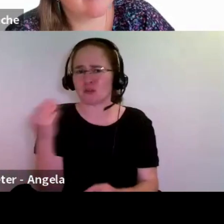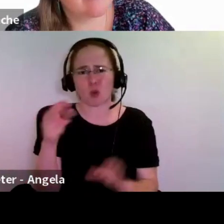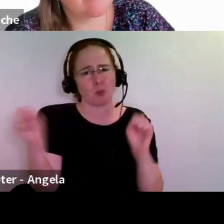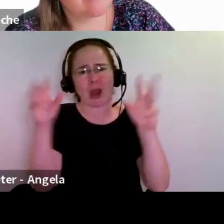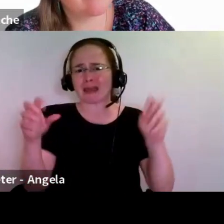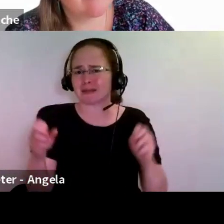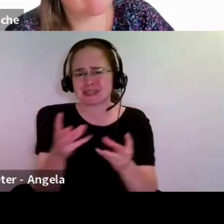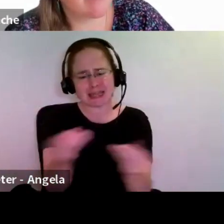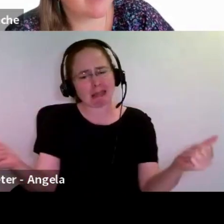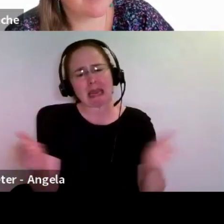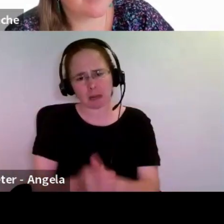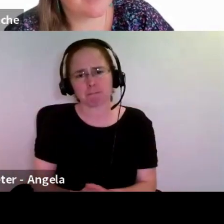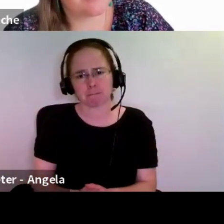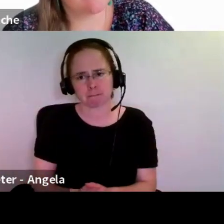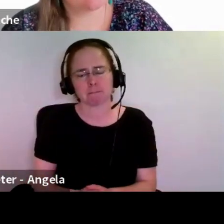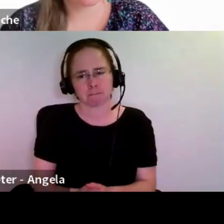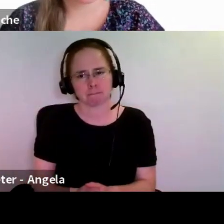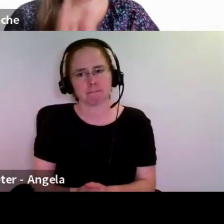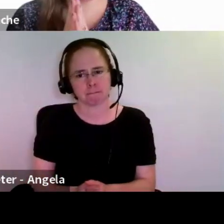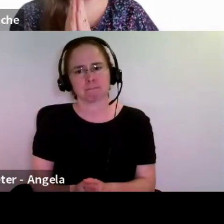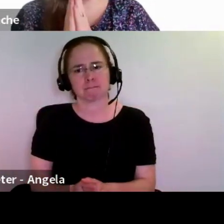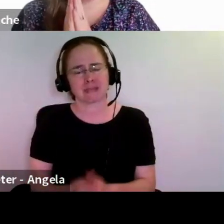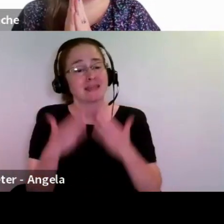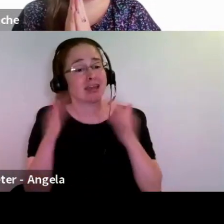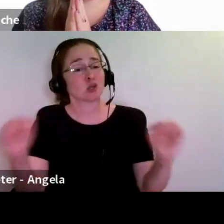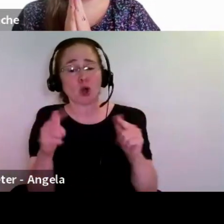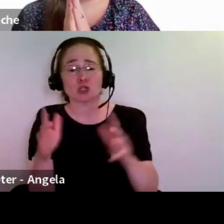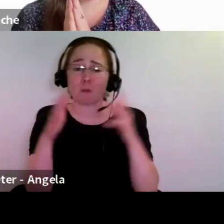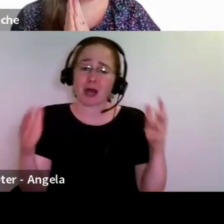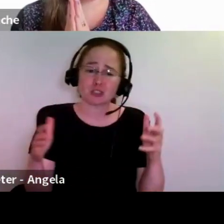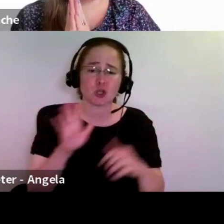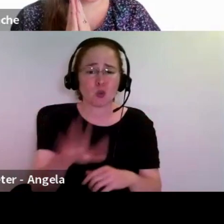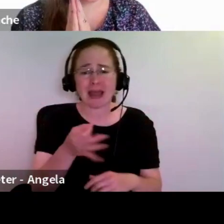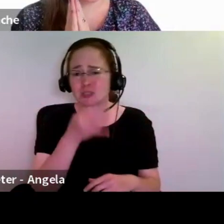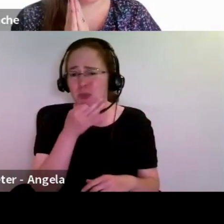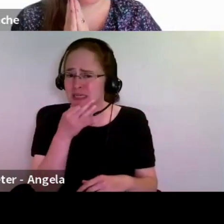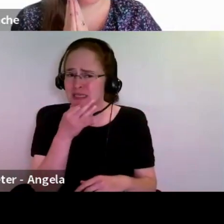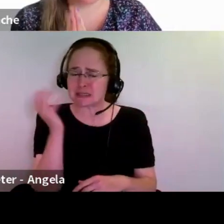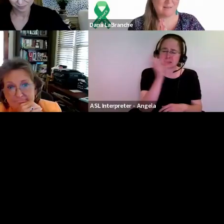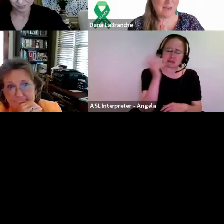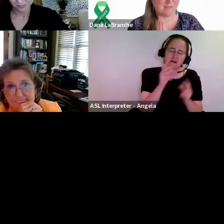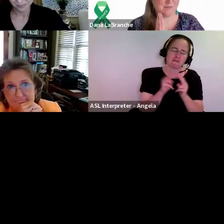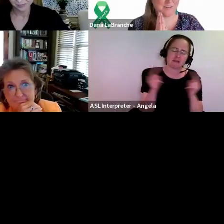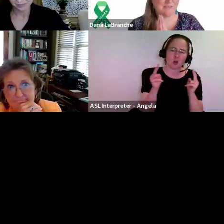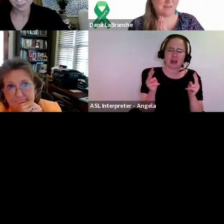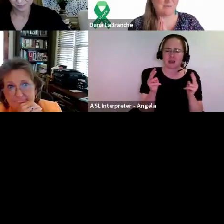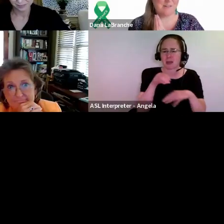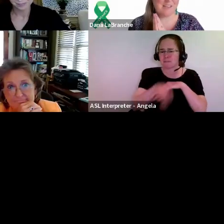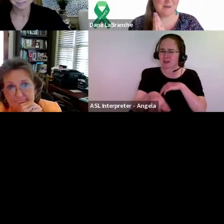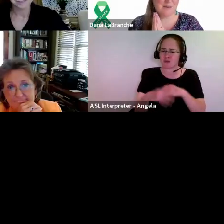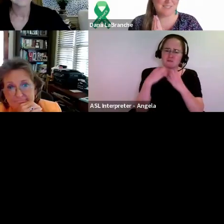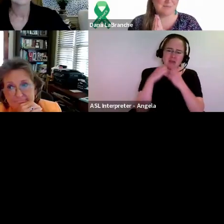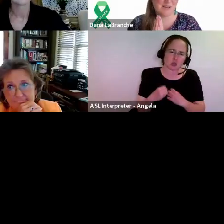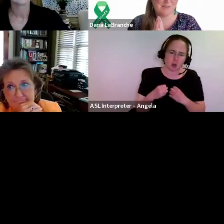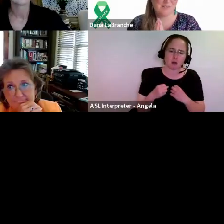miraculous and healing. Absolutely. Thank you all so much. Your expertise was very impactful and invaluable,